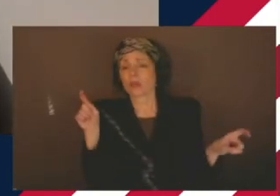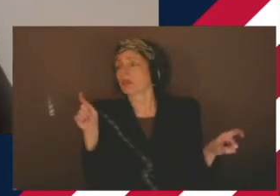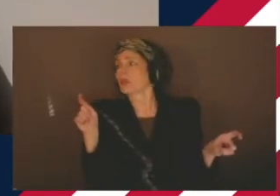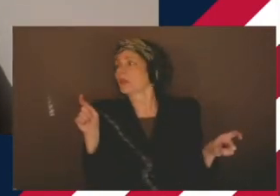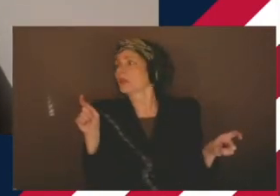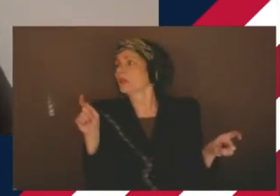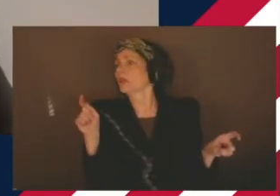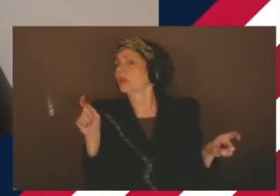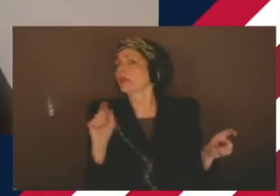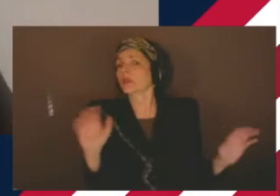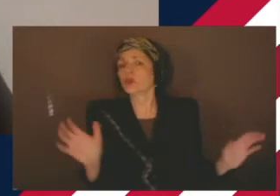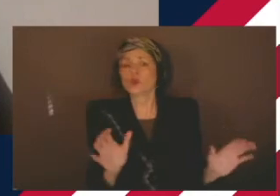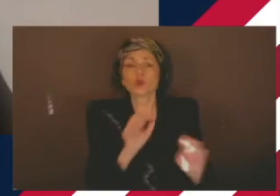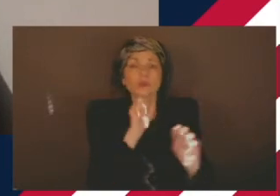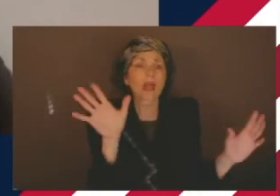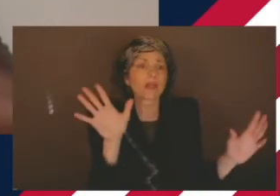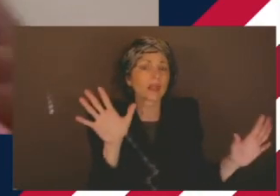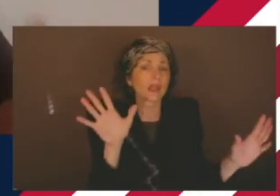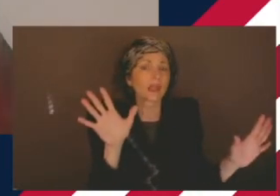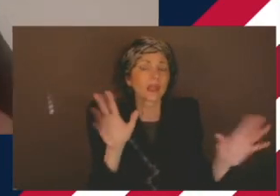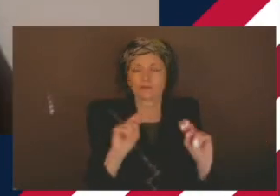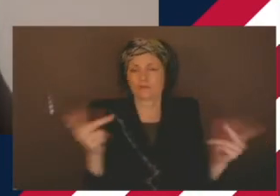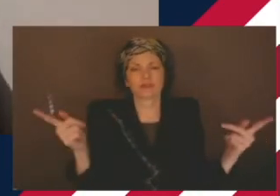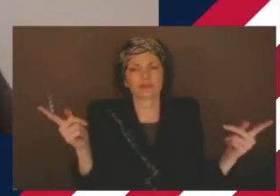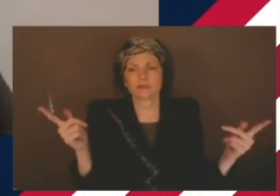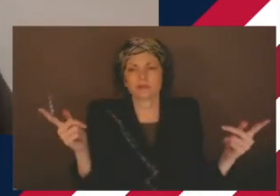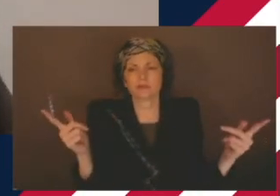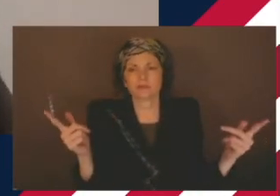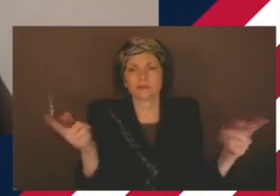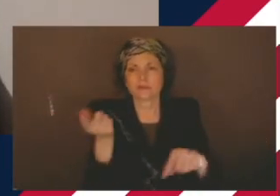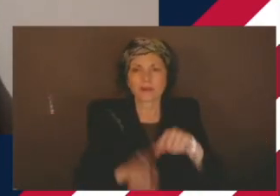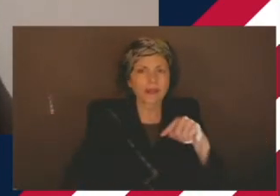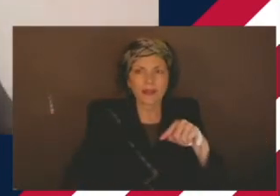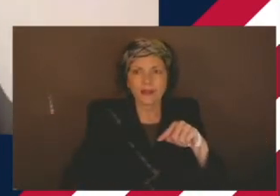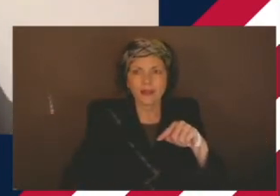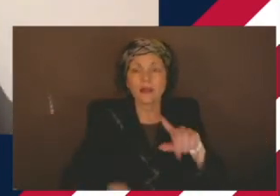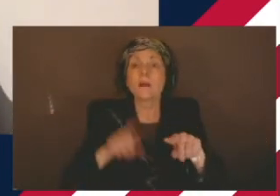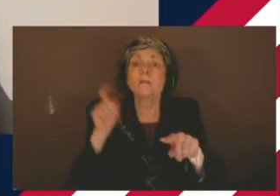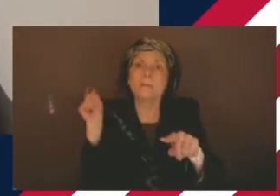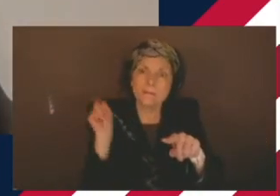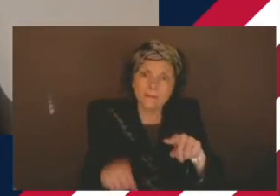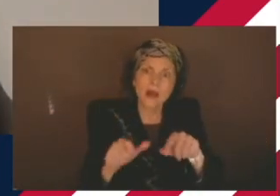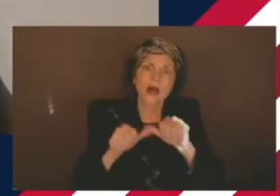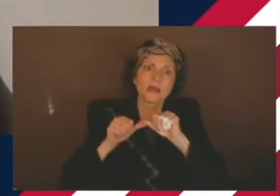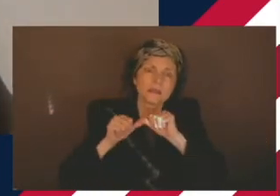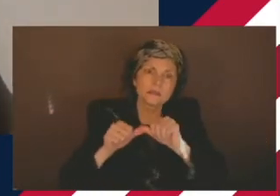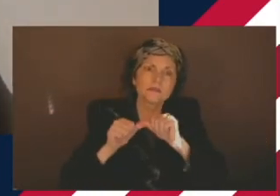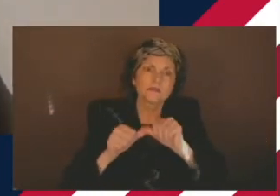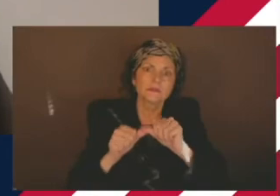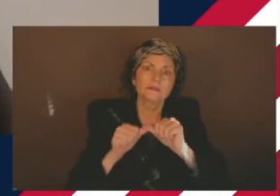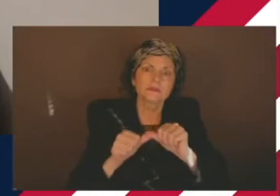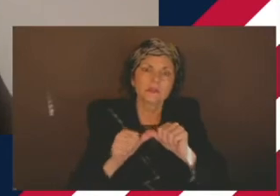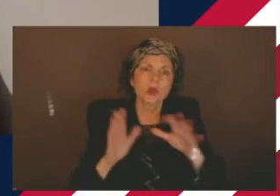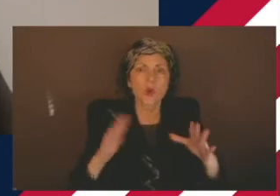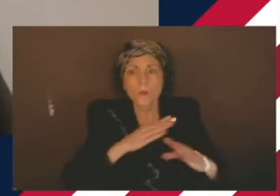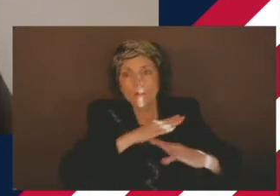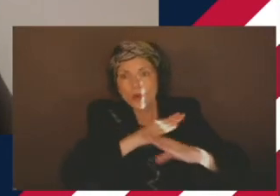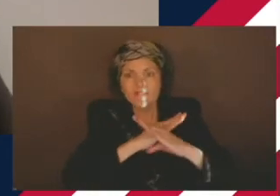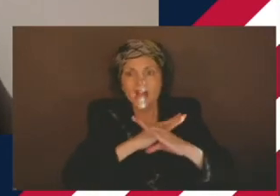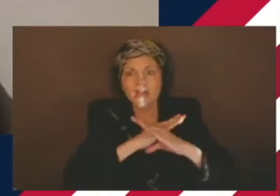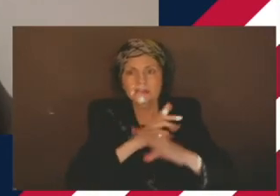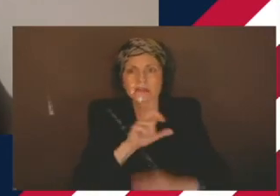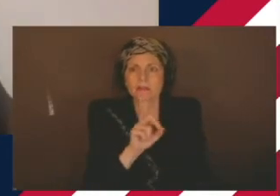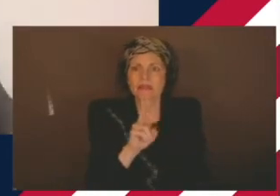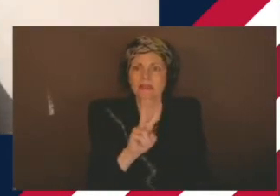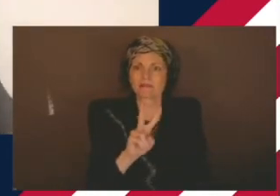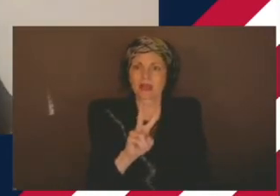reauthorization of VAWA and to really not move the issue of domestic violence awareness and prevention forward absolutely says that we have no value for